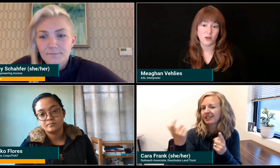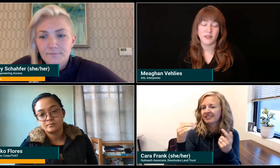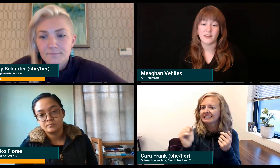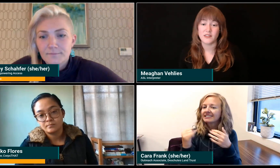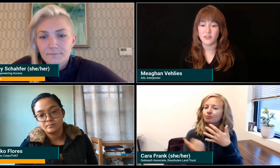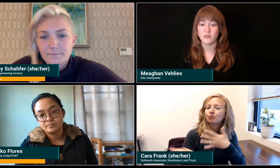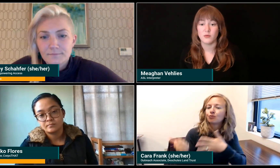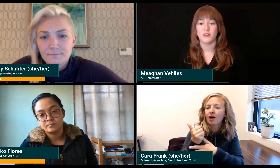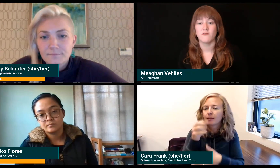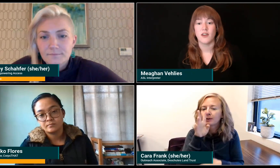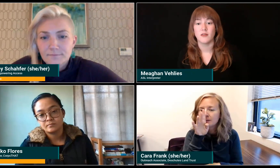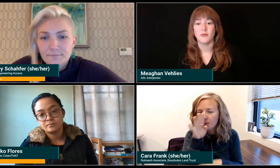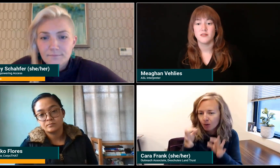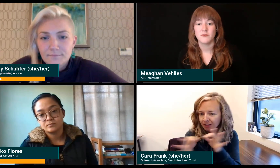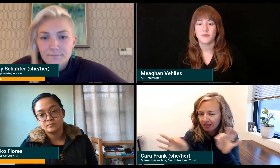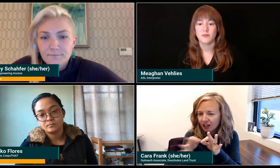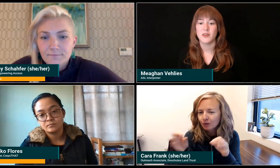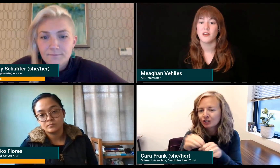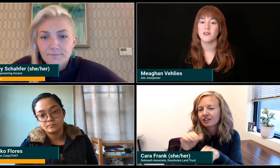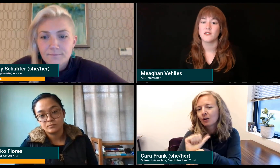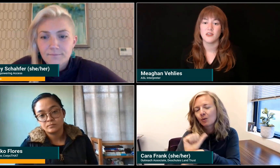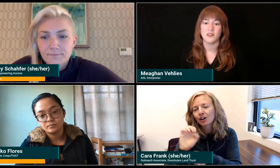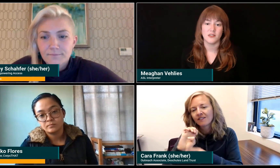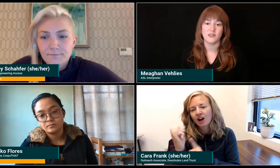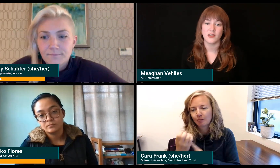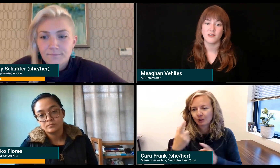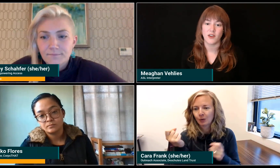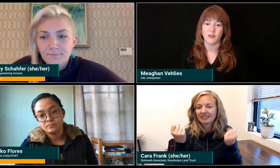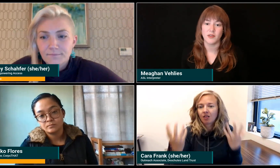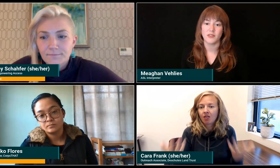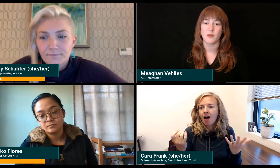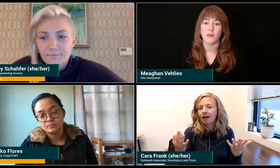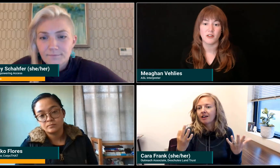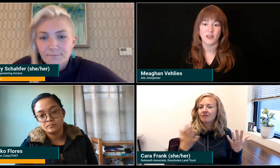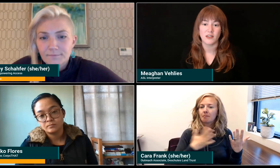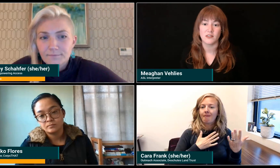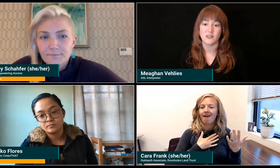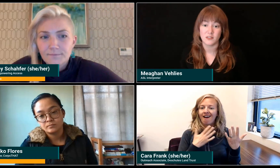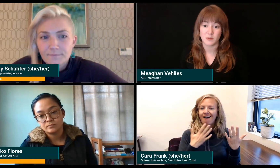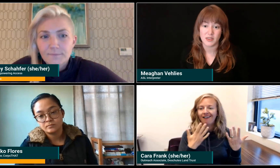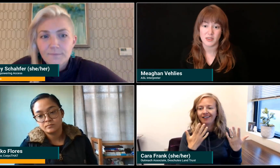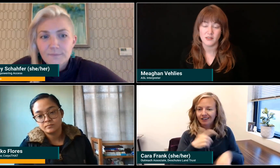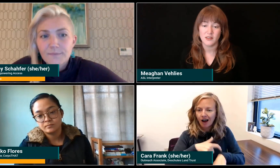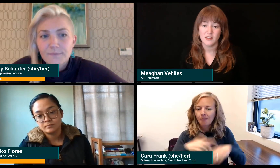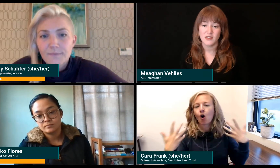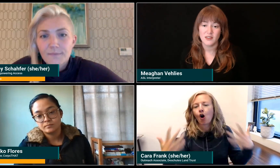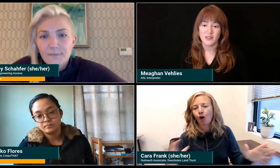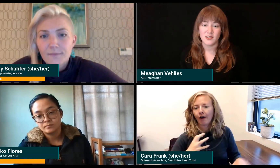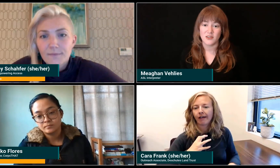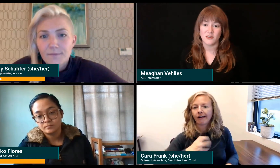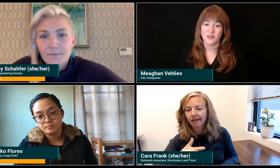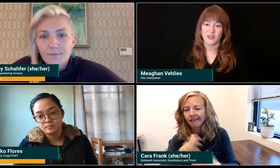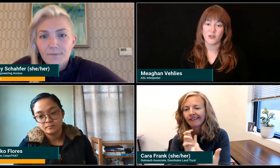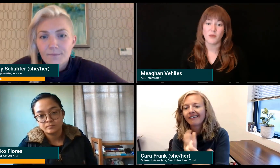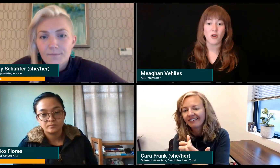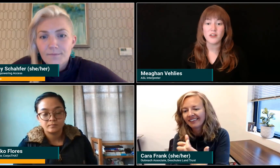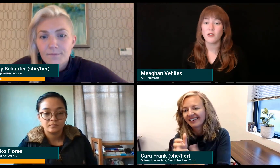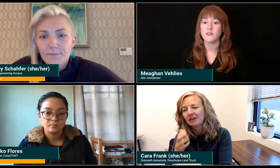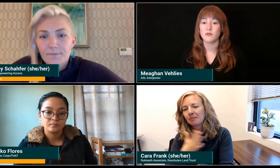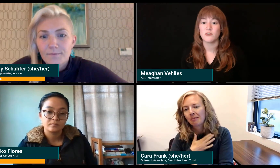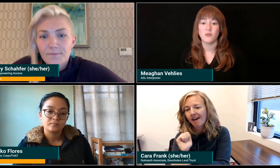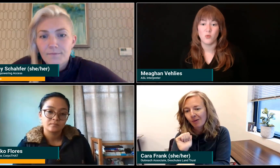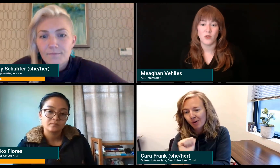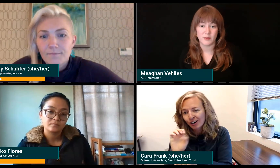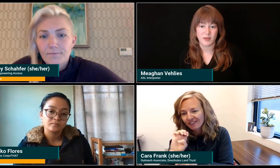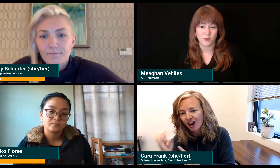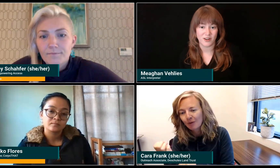in the workplace, in this work environment, because it is an environment that prioritizes speaking. So I'm already